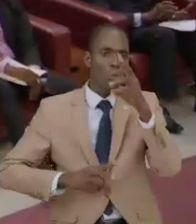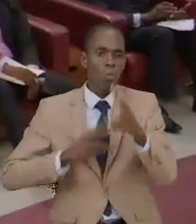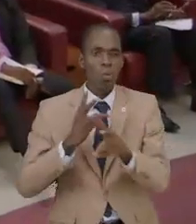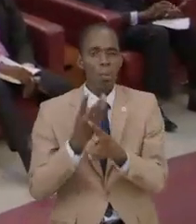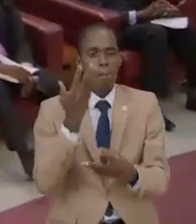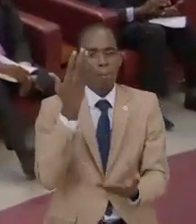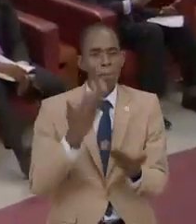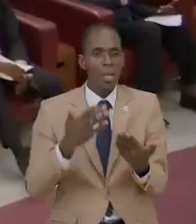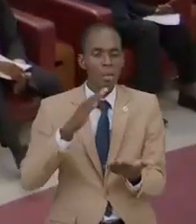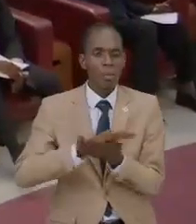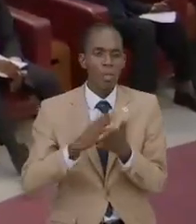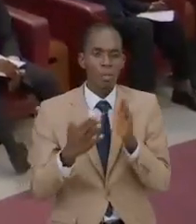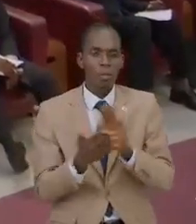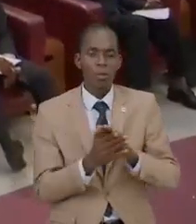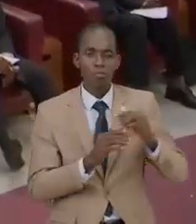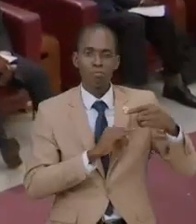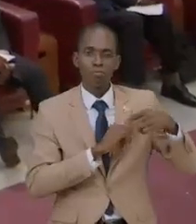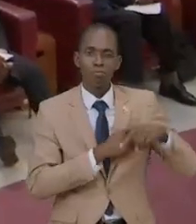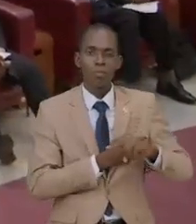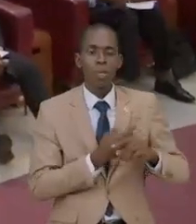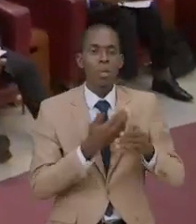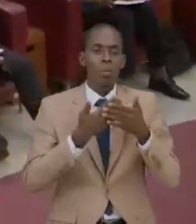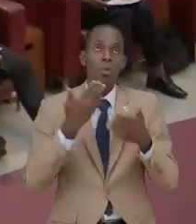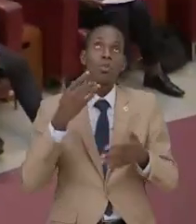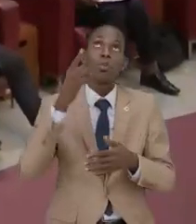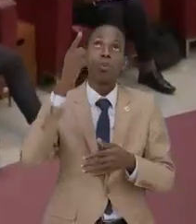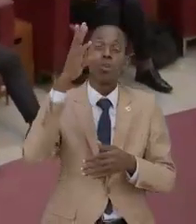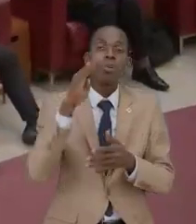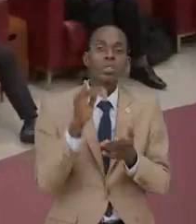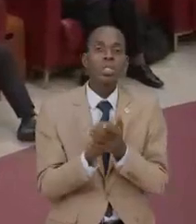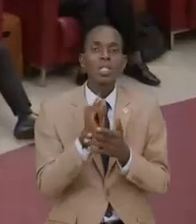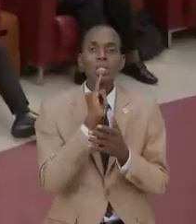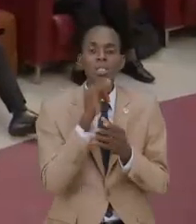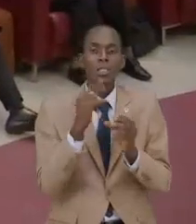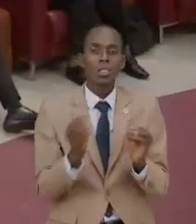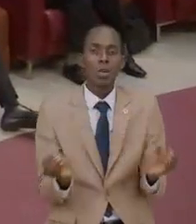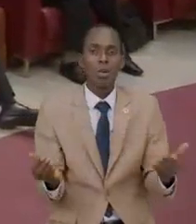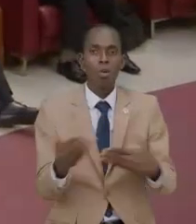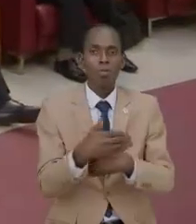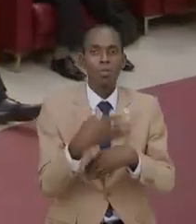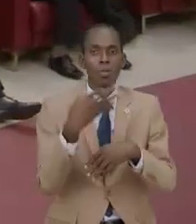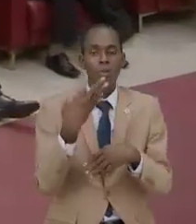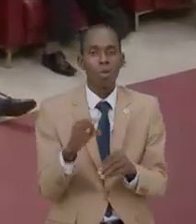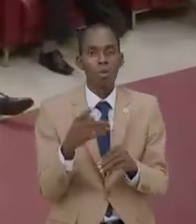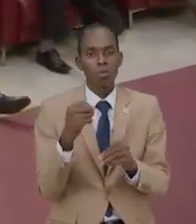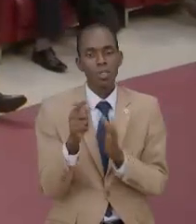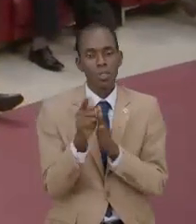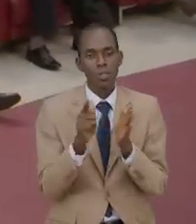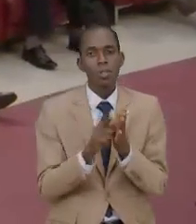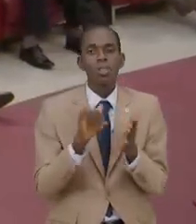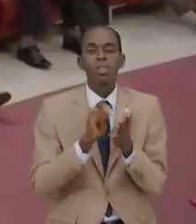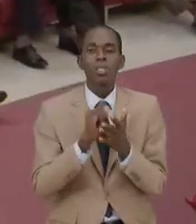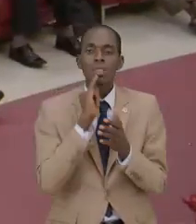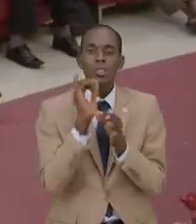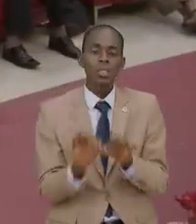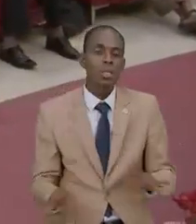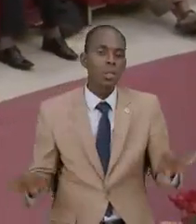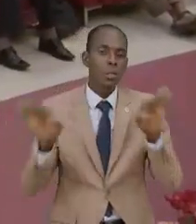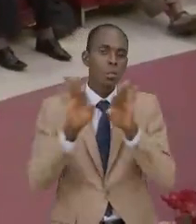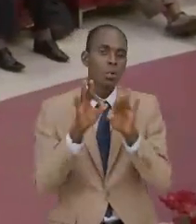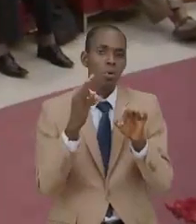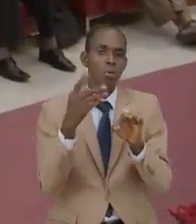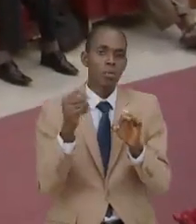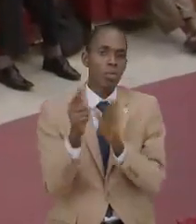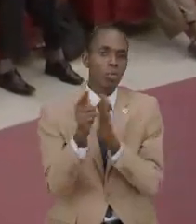become guilty before God. That's the office of the law. That's the essence of the law, is to